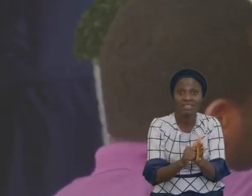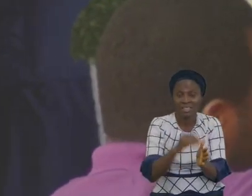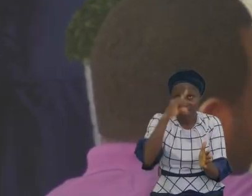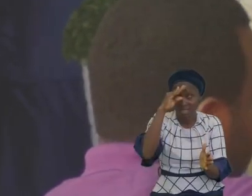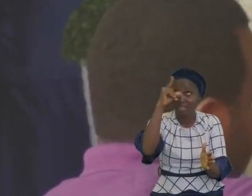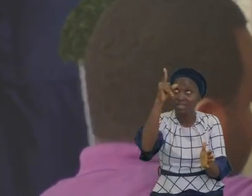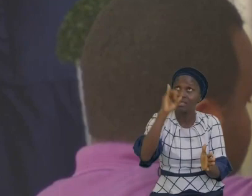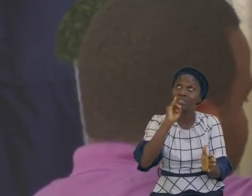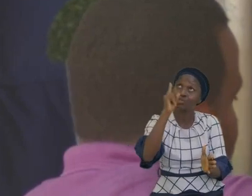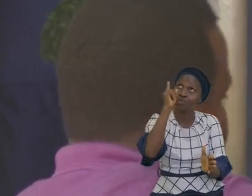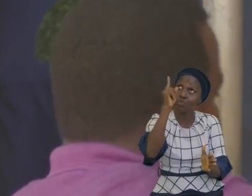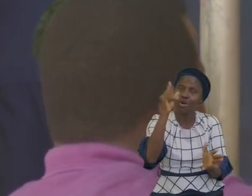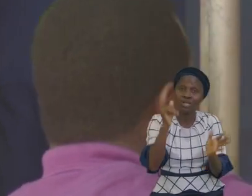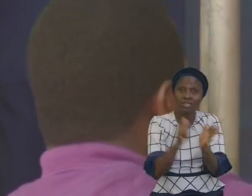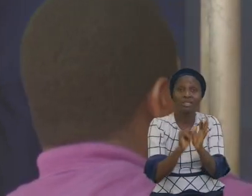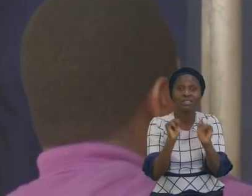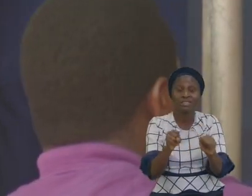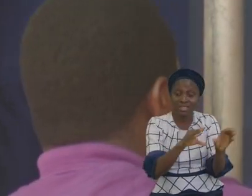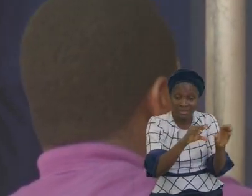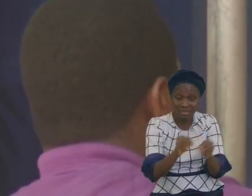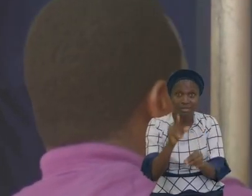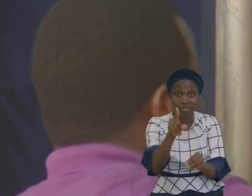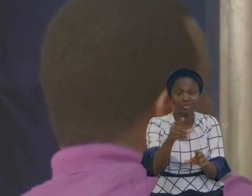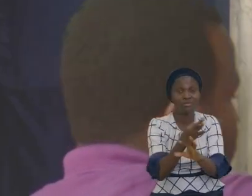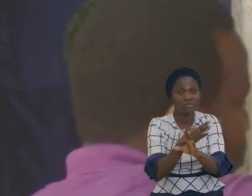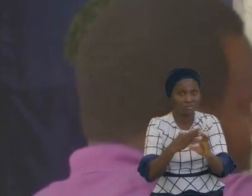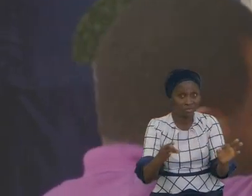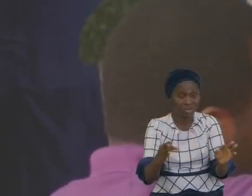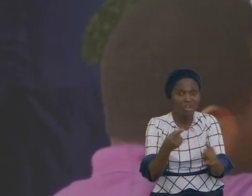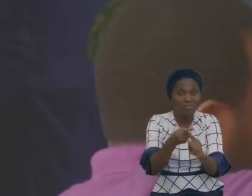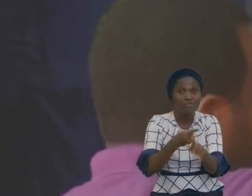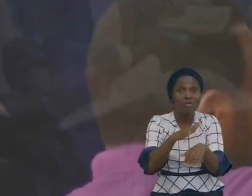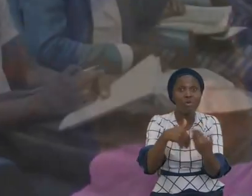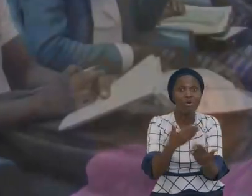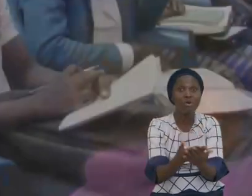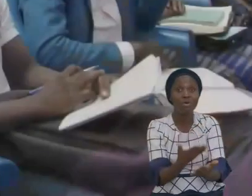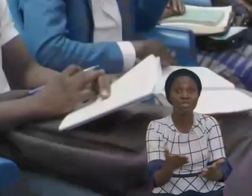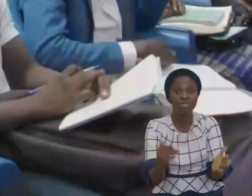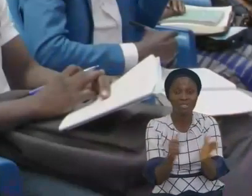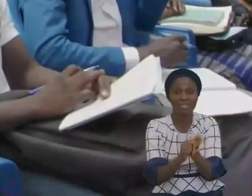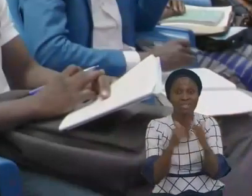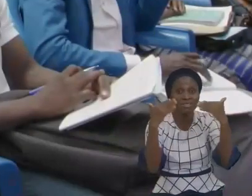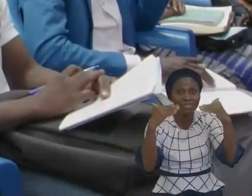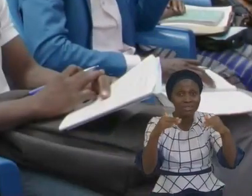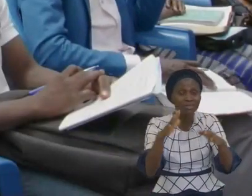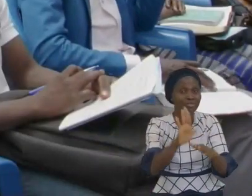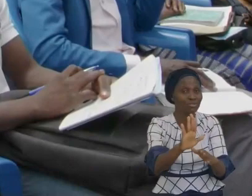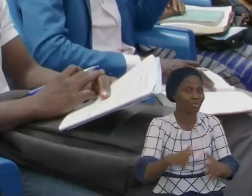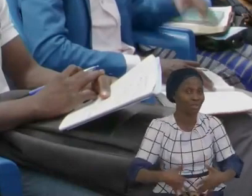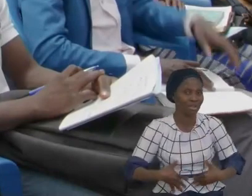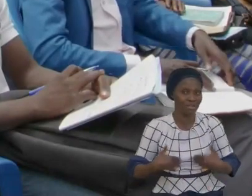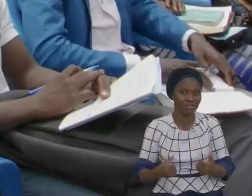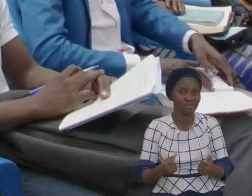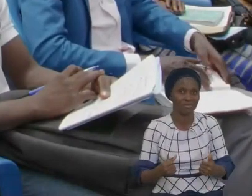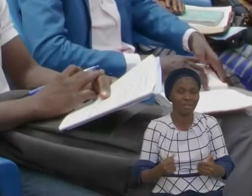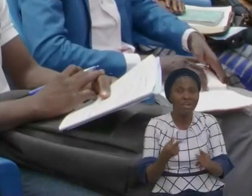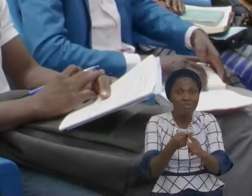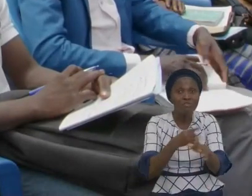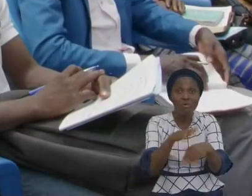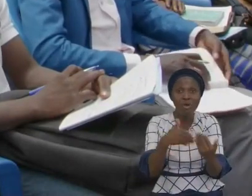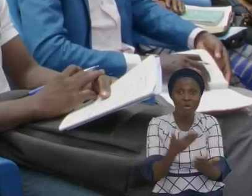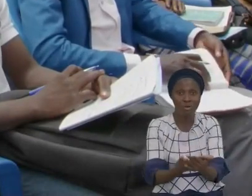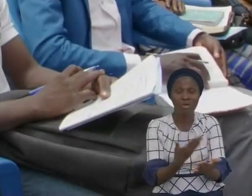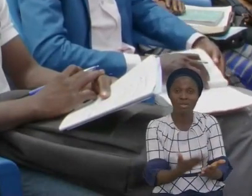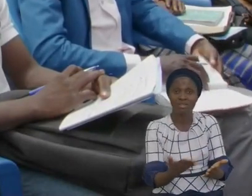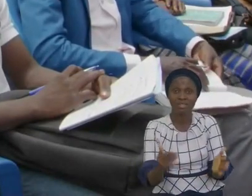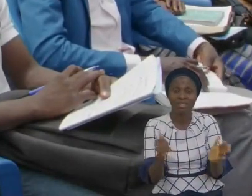the things that limit your life, from all the things that pin you down, from all the things that